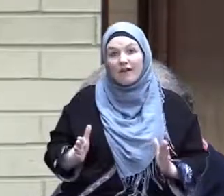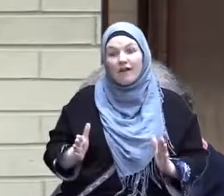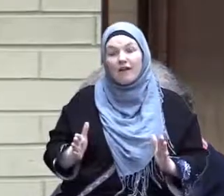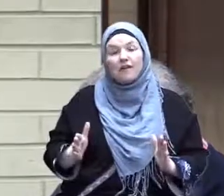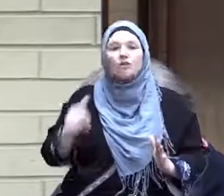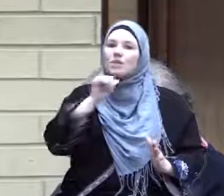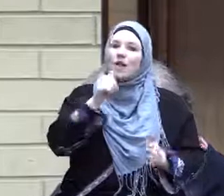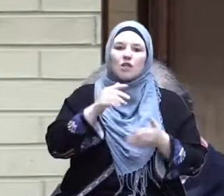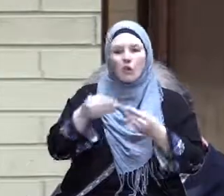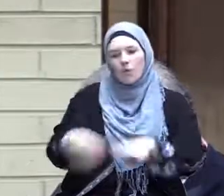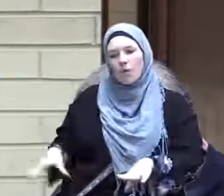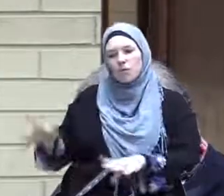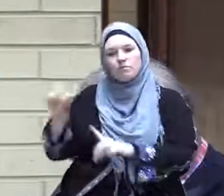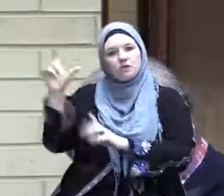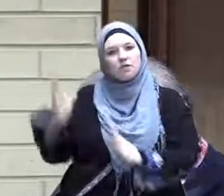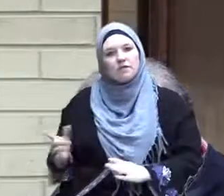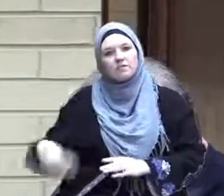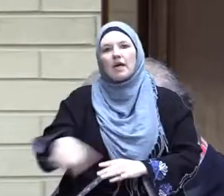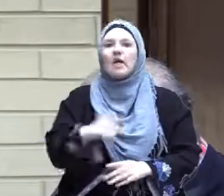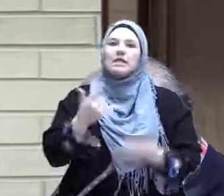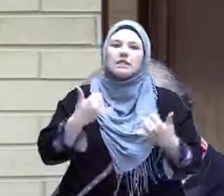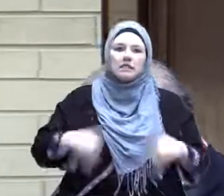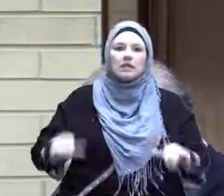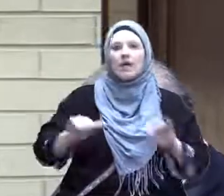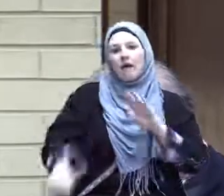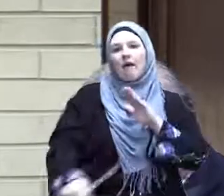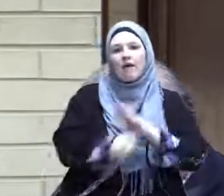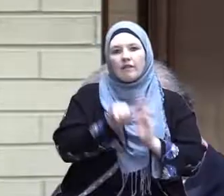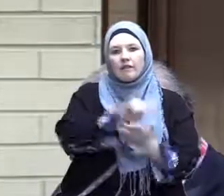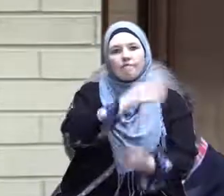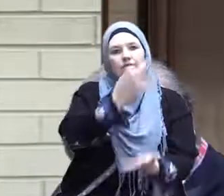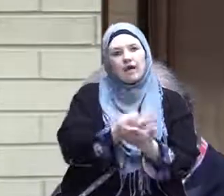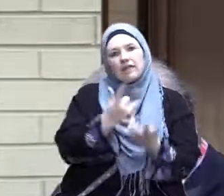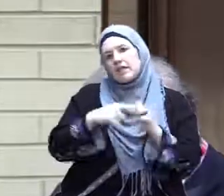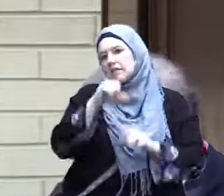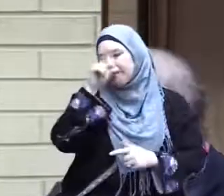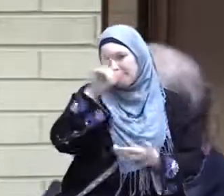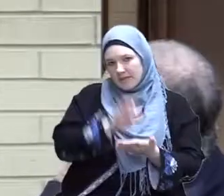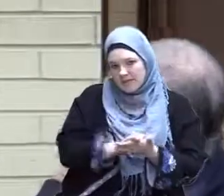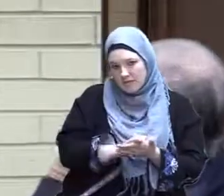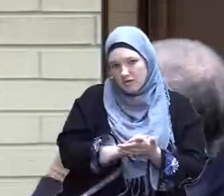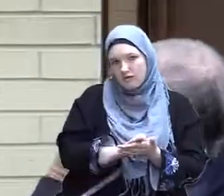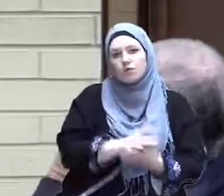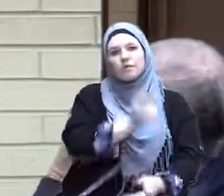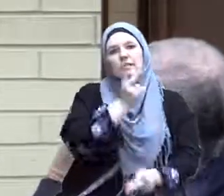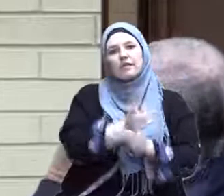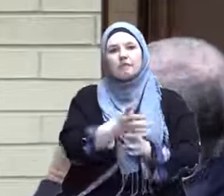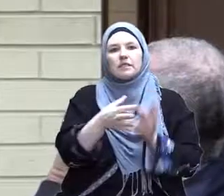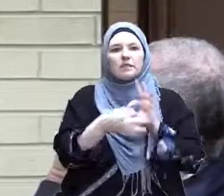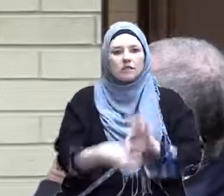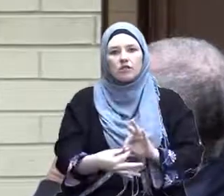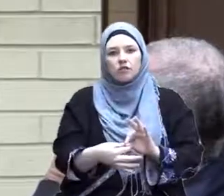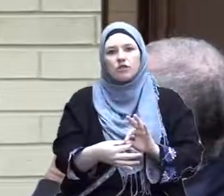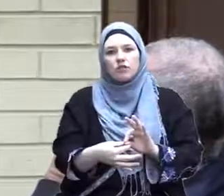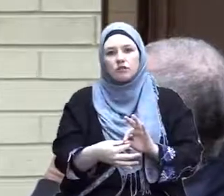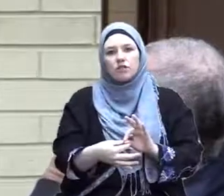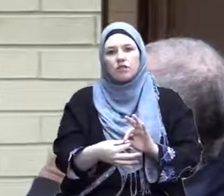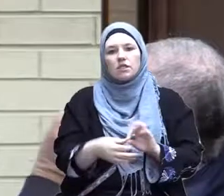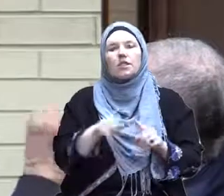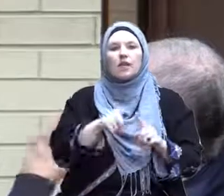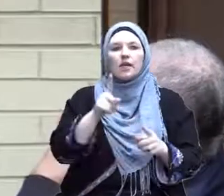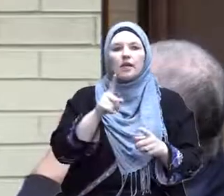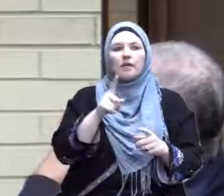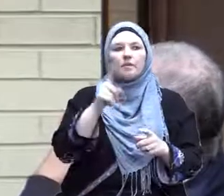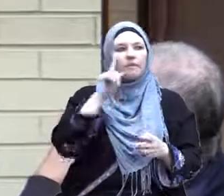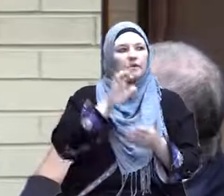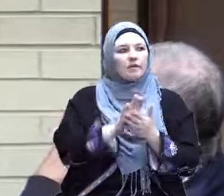lose Muslims, and to hide the fact that he is a disbeliever to keep his connection with the disbelieving